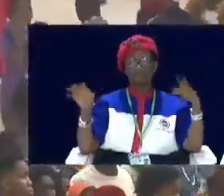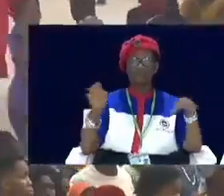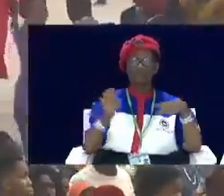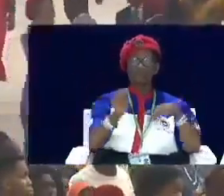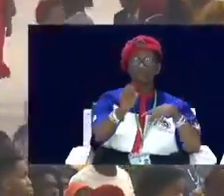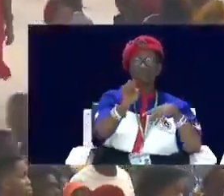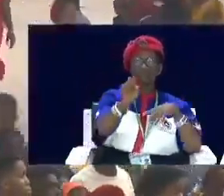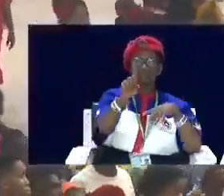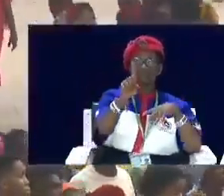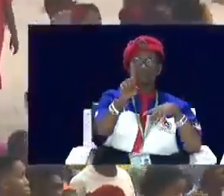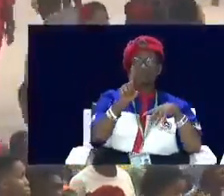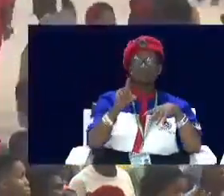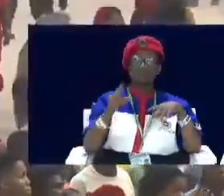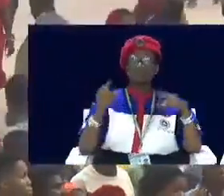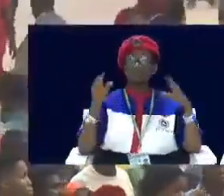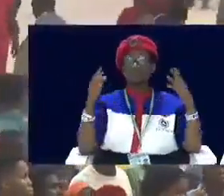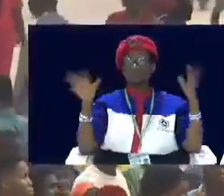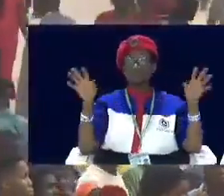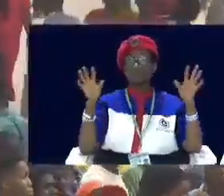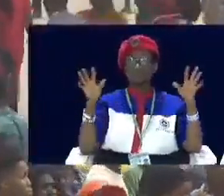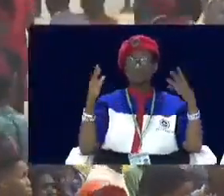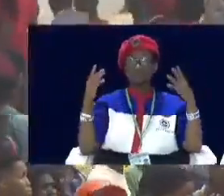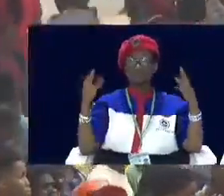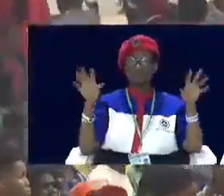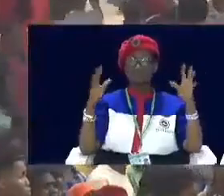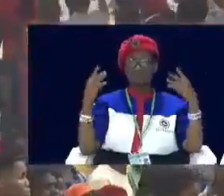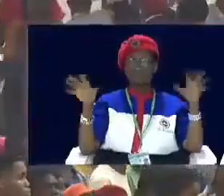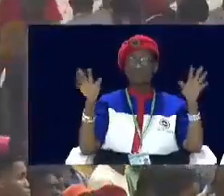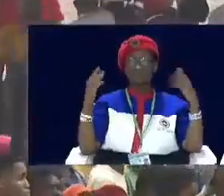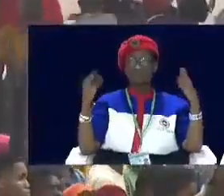11. Okanla.